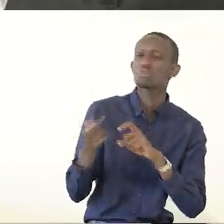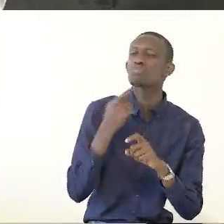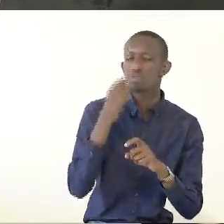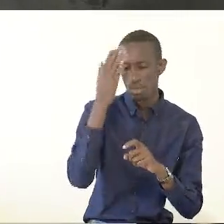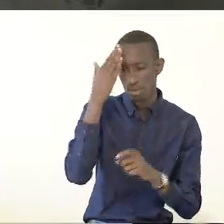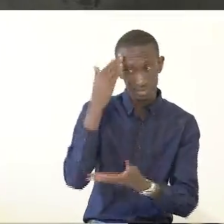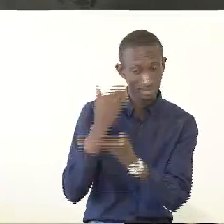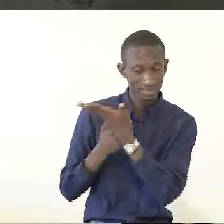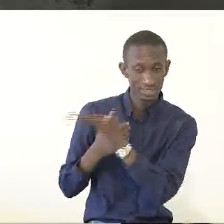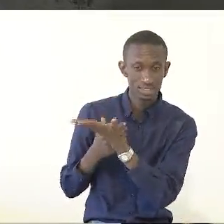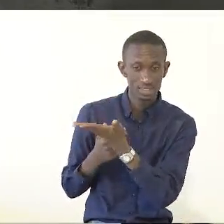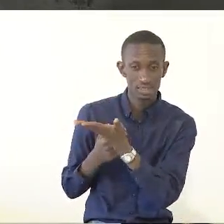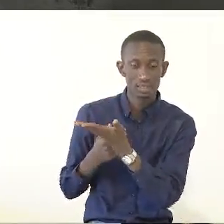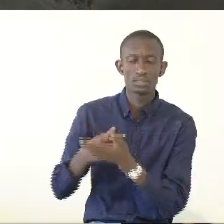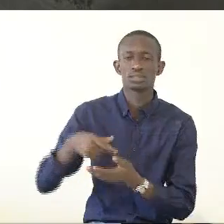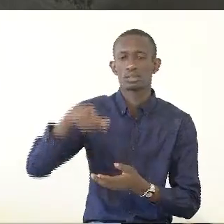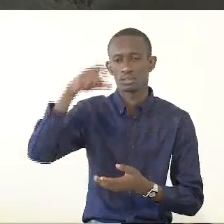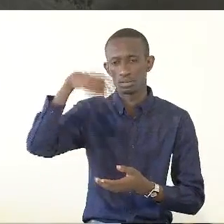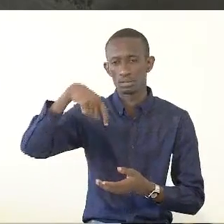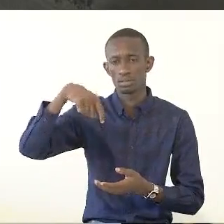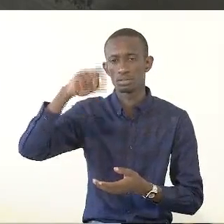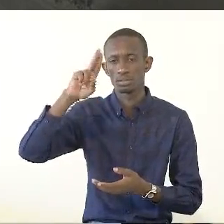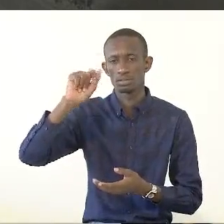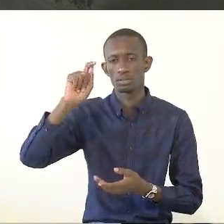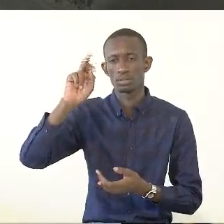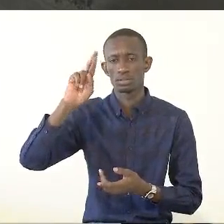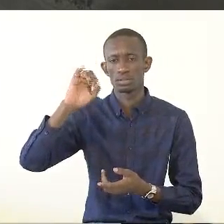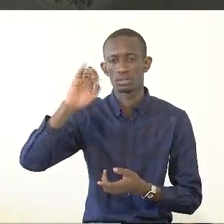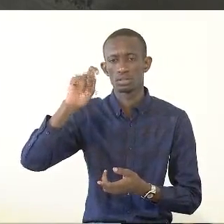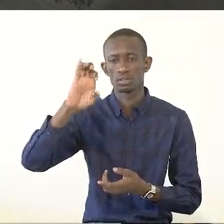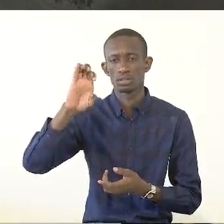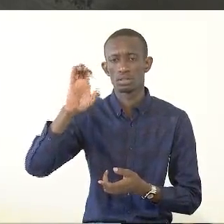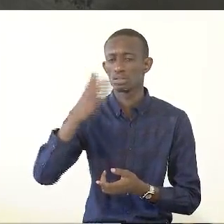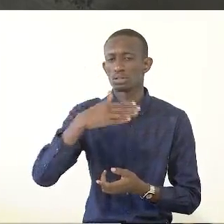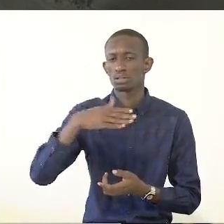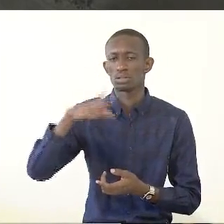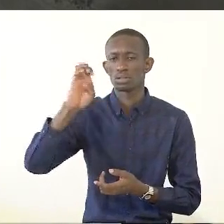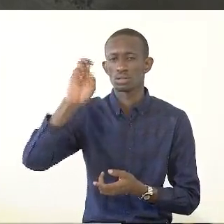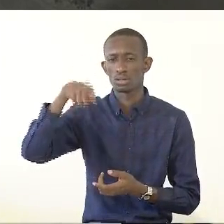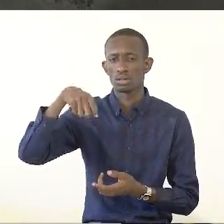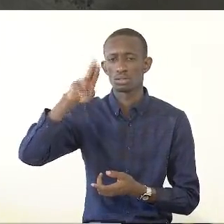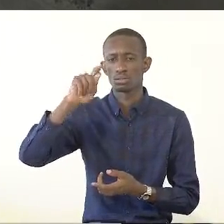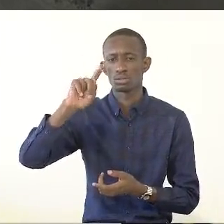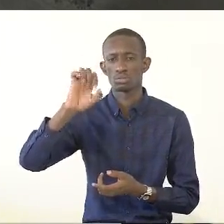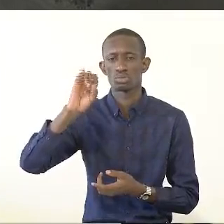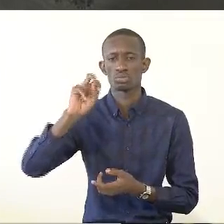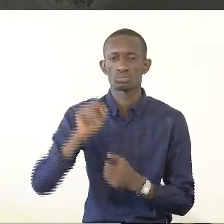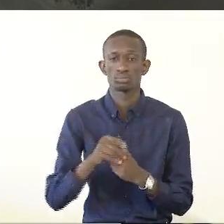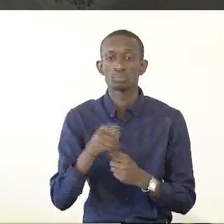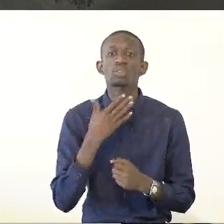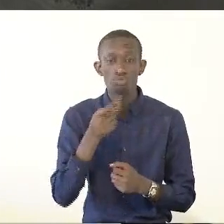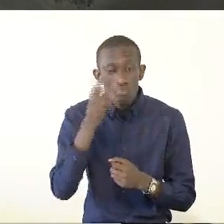without wasting time, I want to take you through the one example of how to solve a quadratic